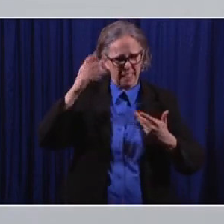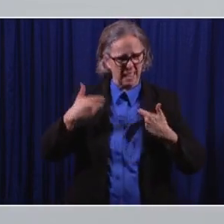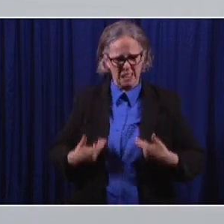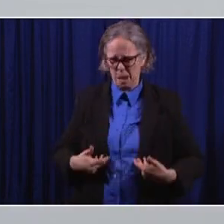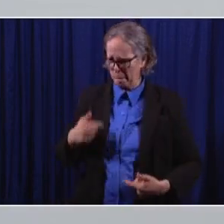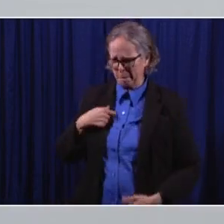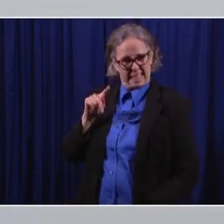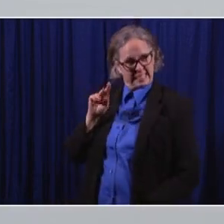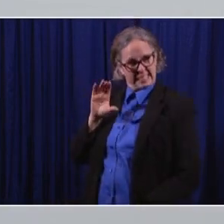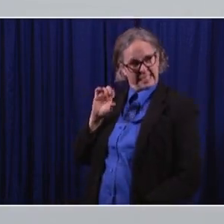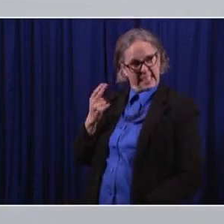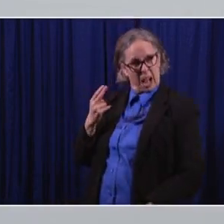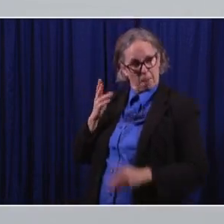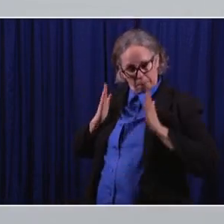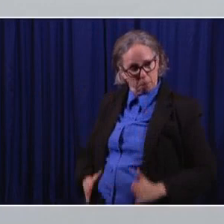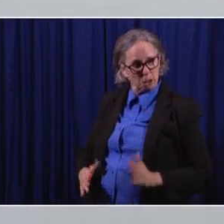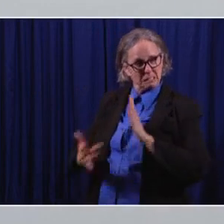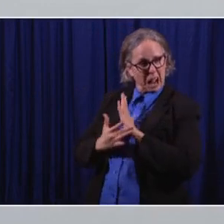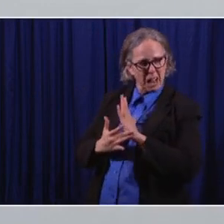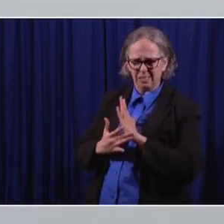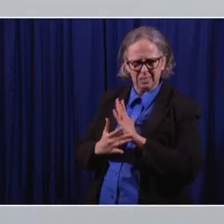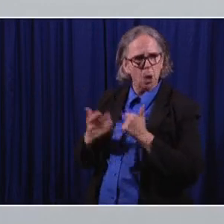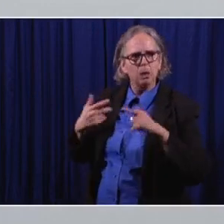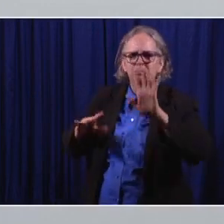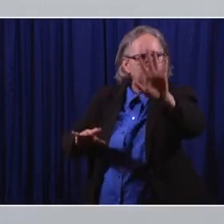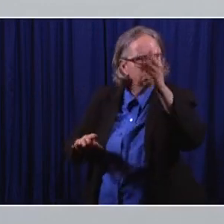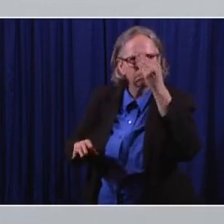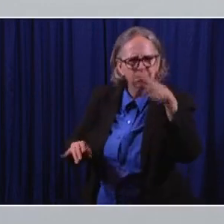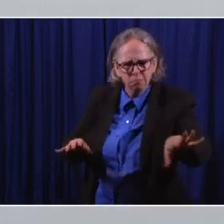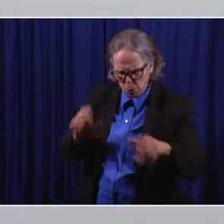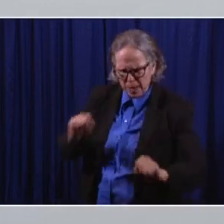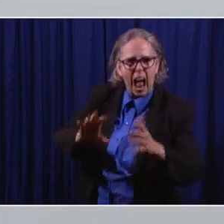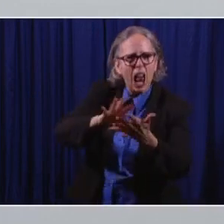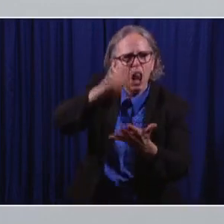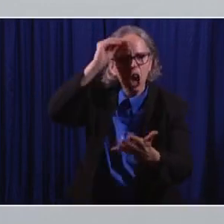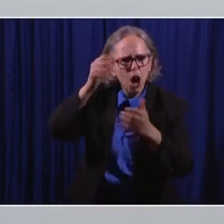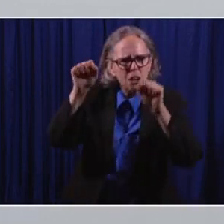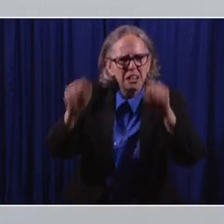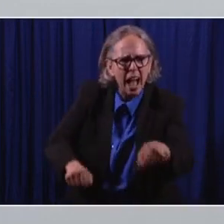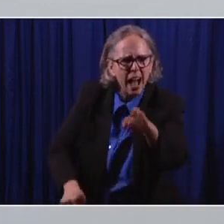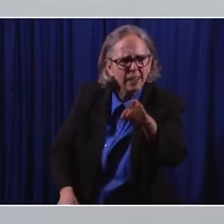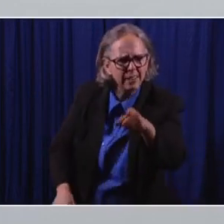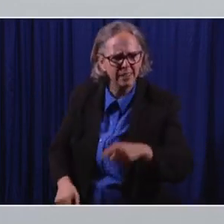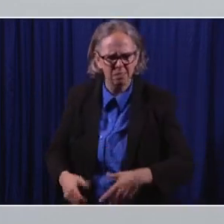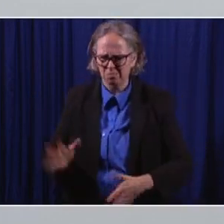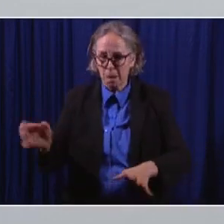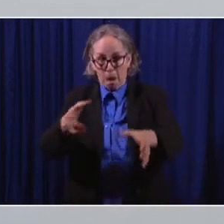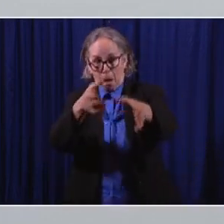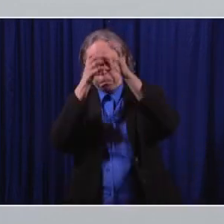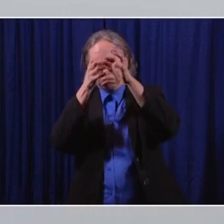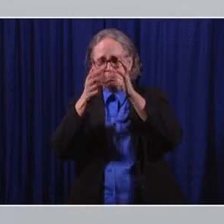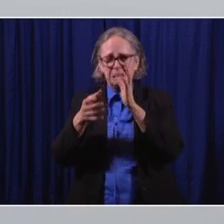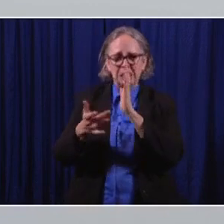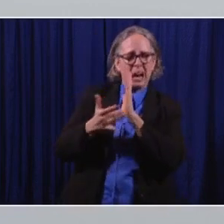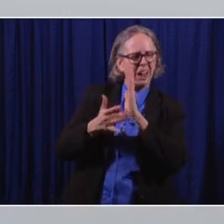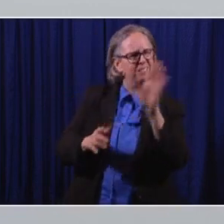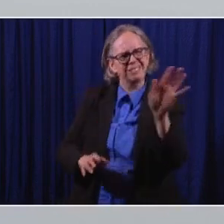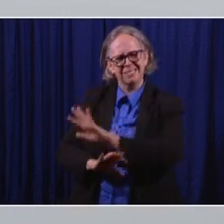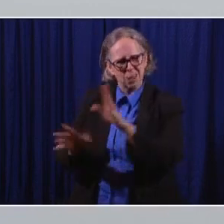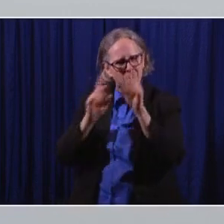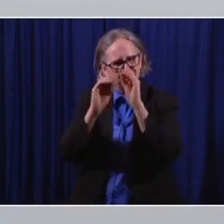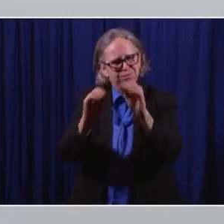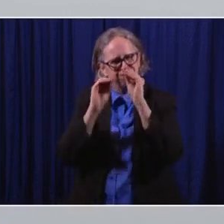be retrained to do these things. You don't even have to have a tech background because to be able to enroll in some of